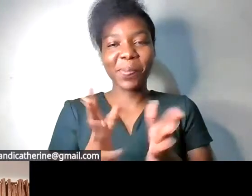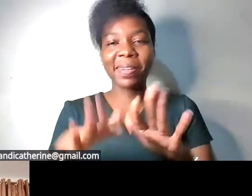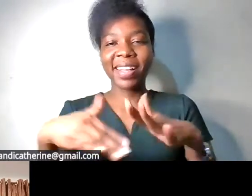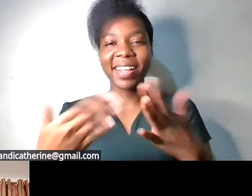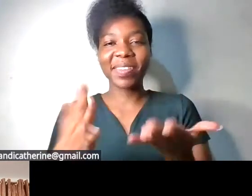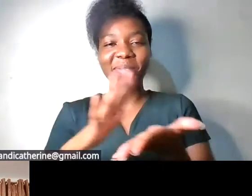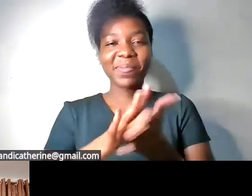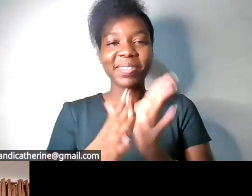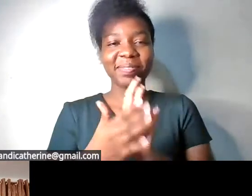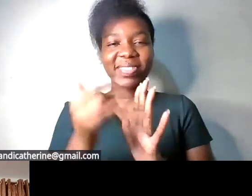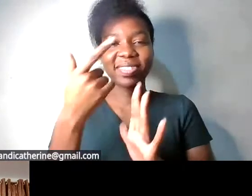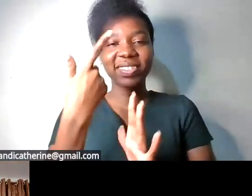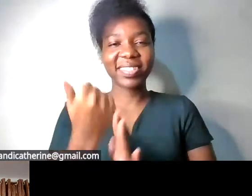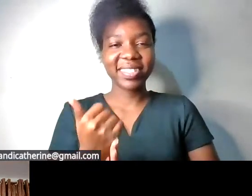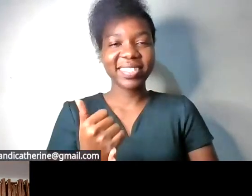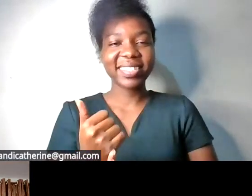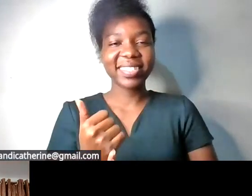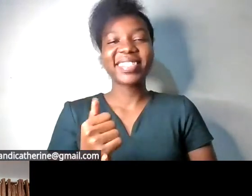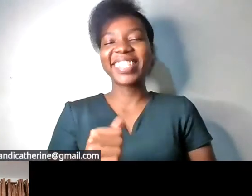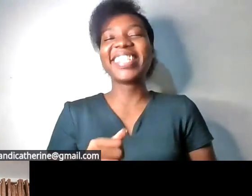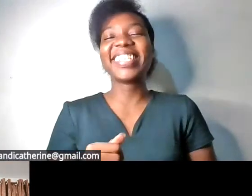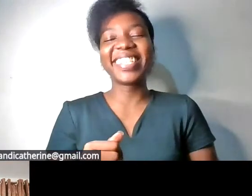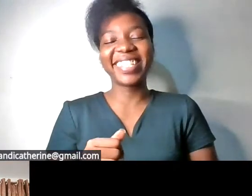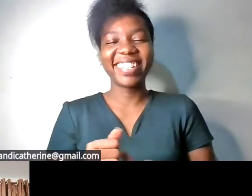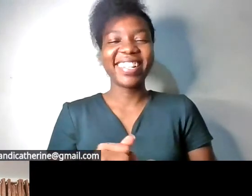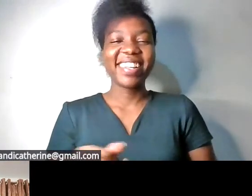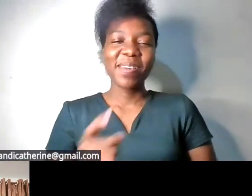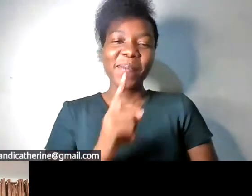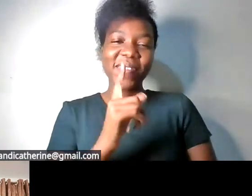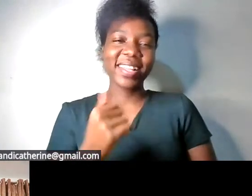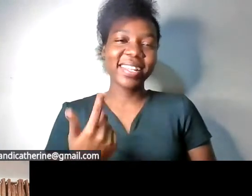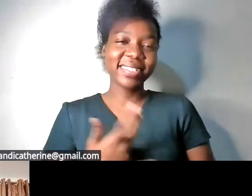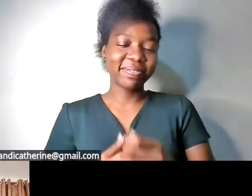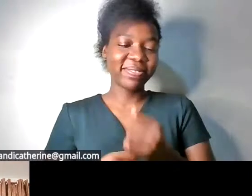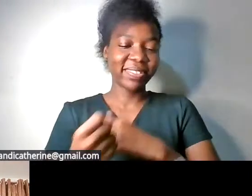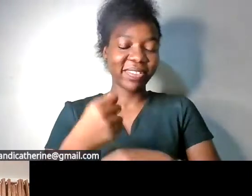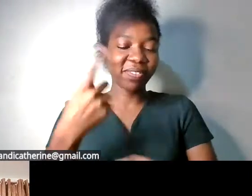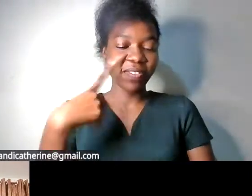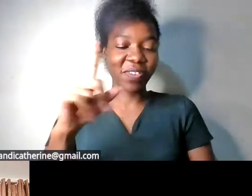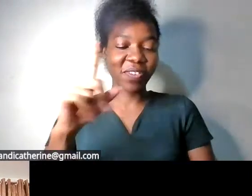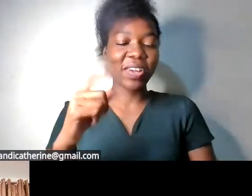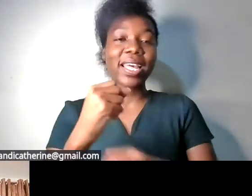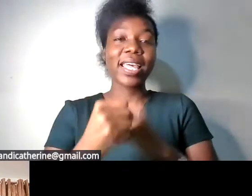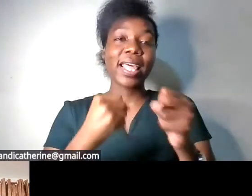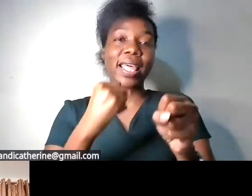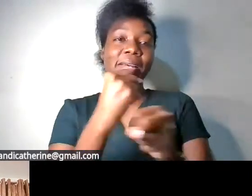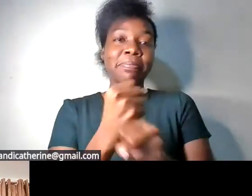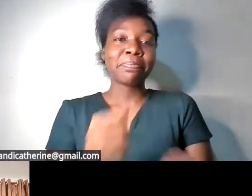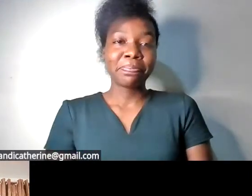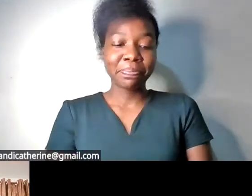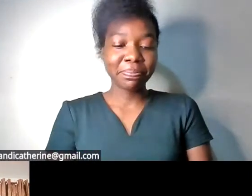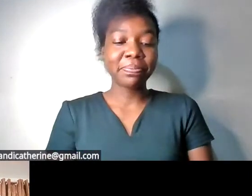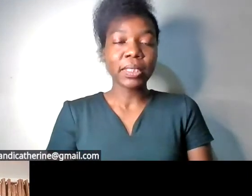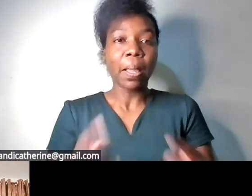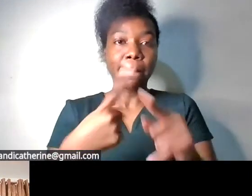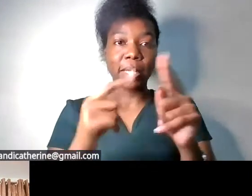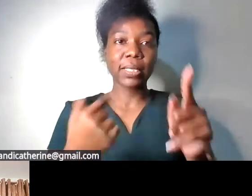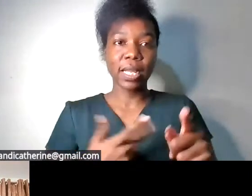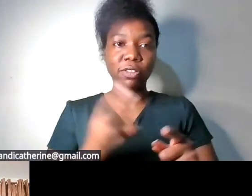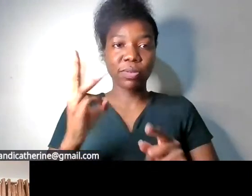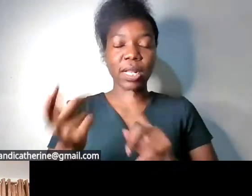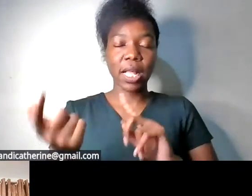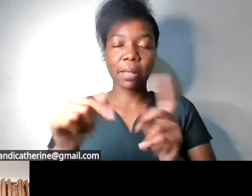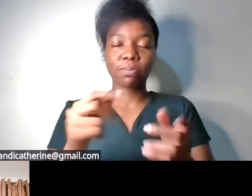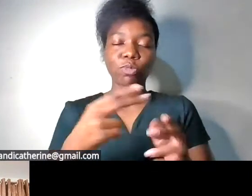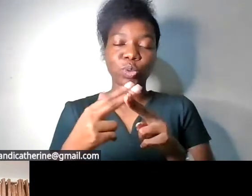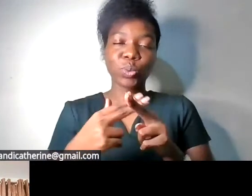because we have just done the event for the year, but yeah, hold that. We shall be coming soon. So at this point in